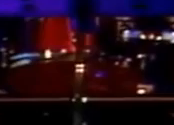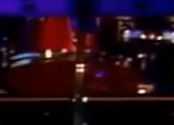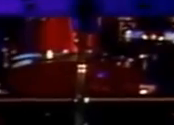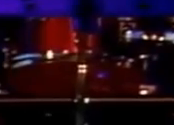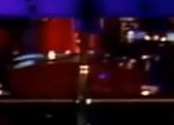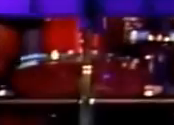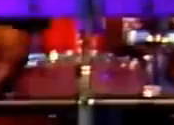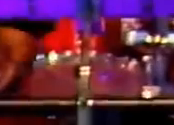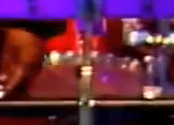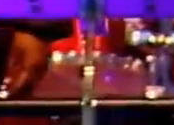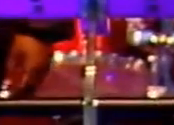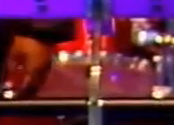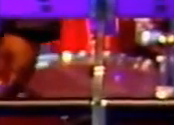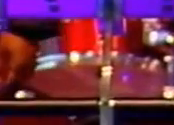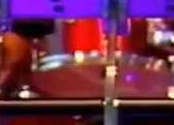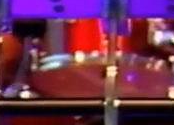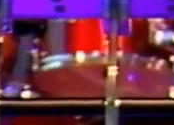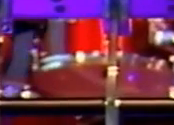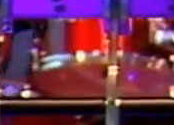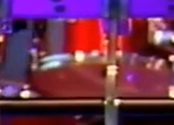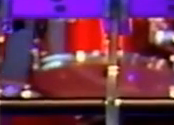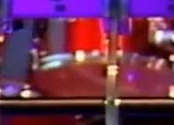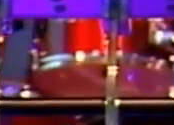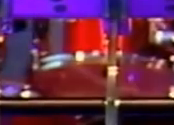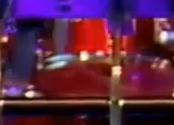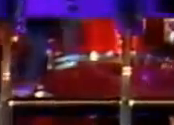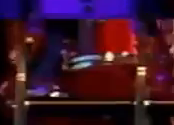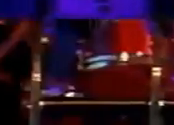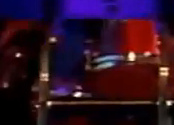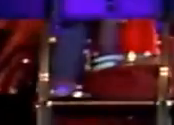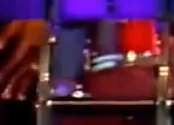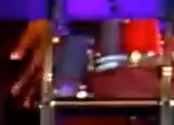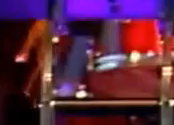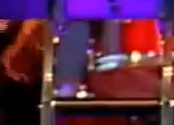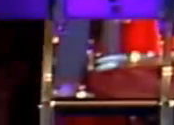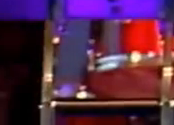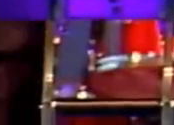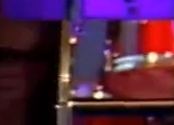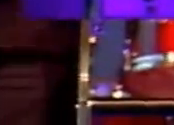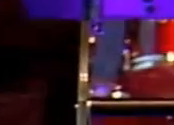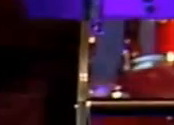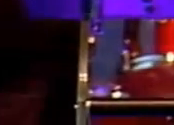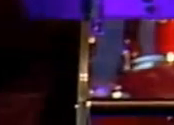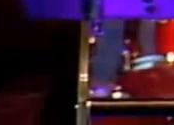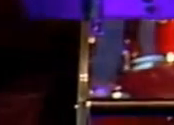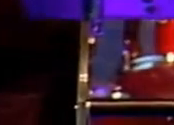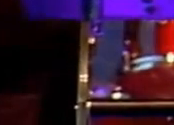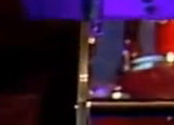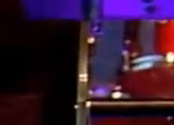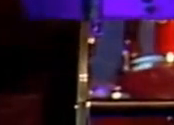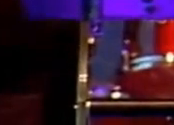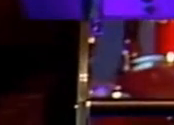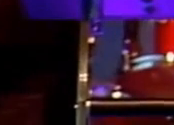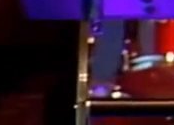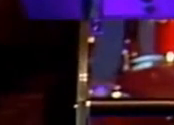we are going to learn from amasengesho here, tuzasenga hano. The prayers we'll be making here, azaba yo kutuvana mu rwego atujyana mu rundi. Let them be prayers